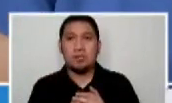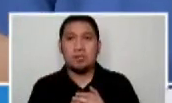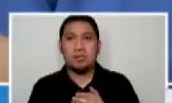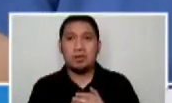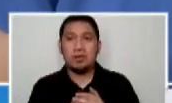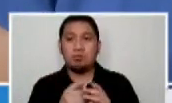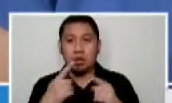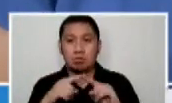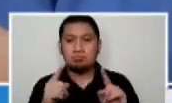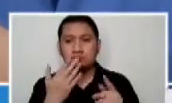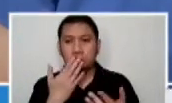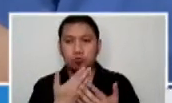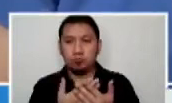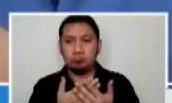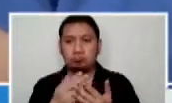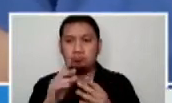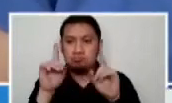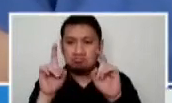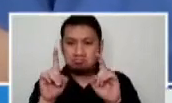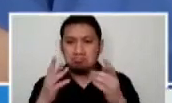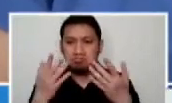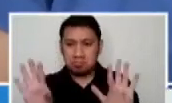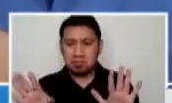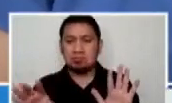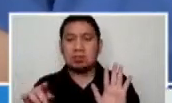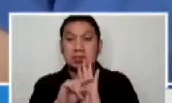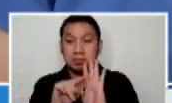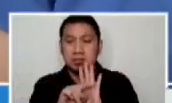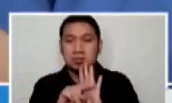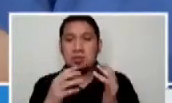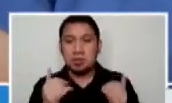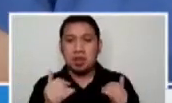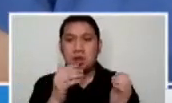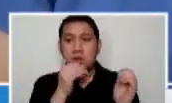ng GCQ. Ano po ang masasabi niyo tungkol dito?